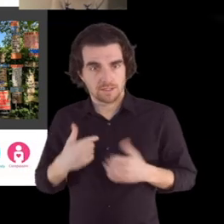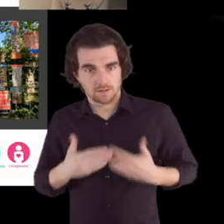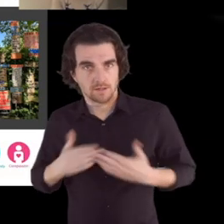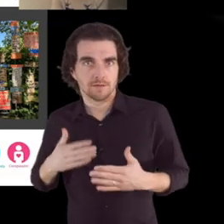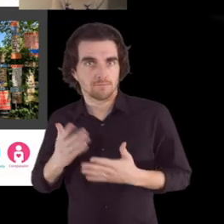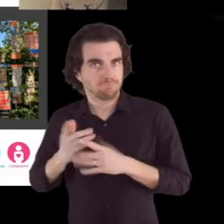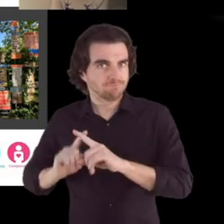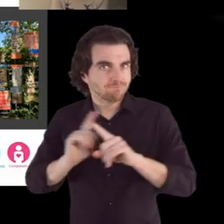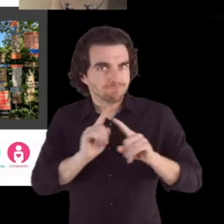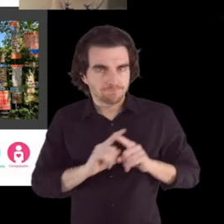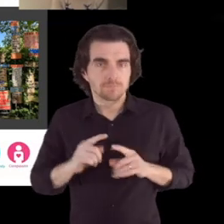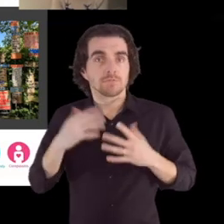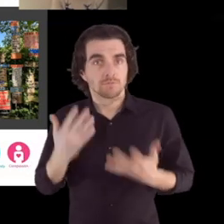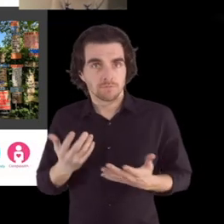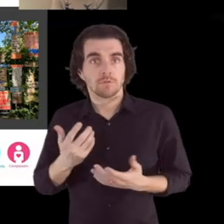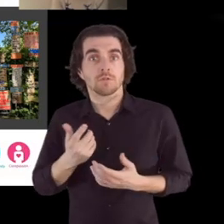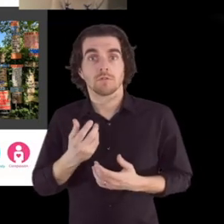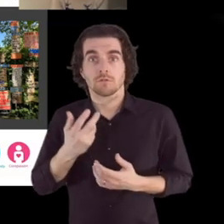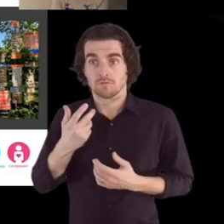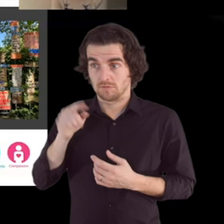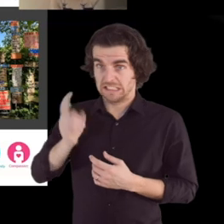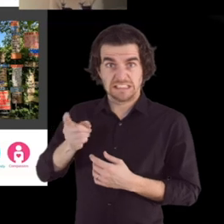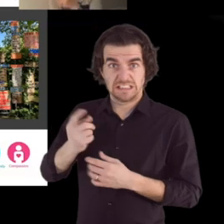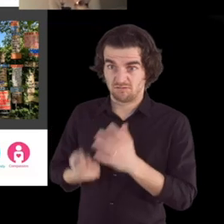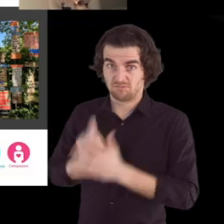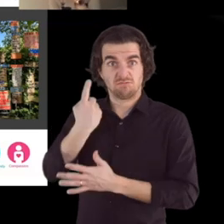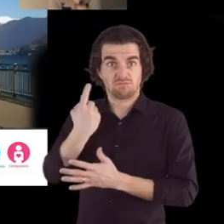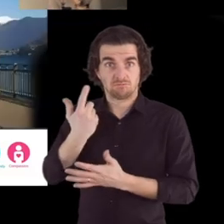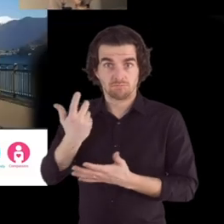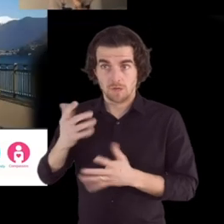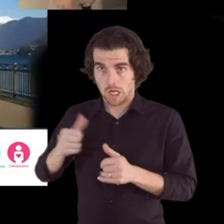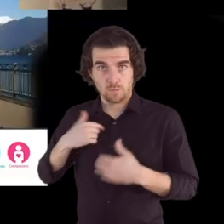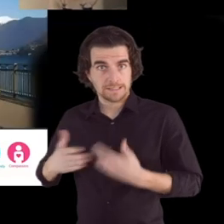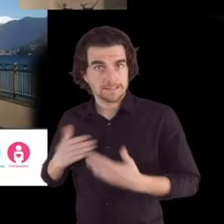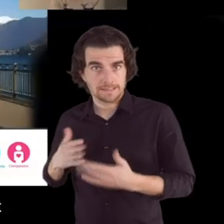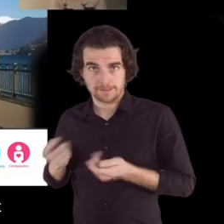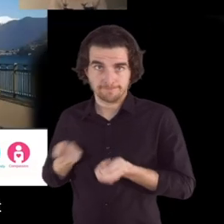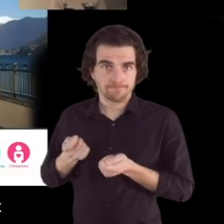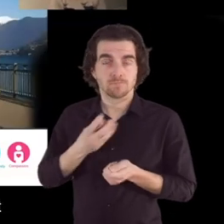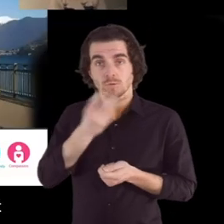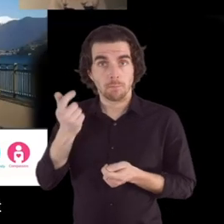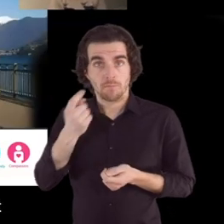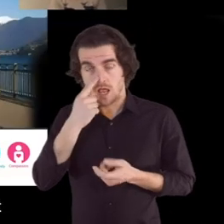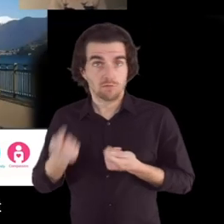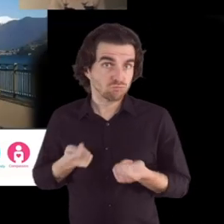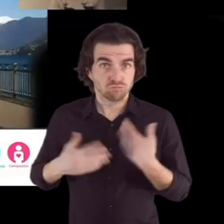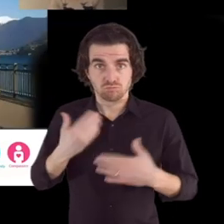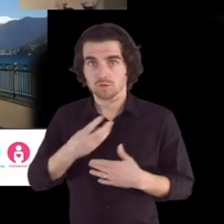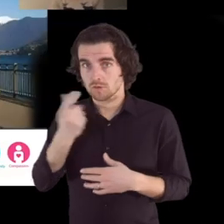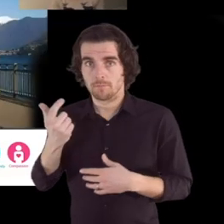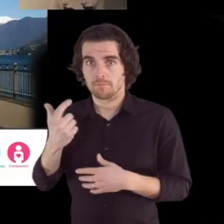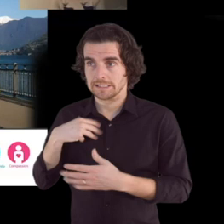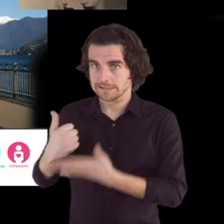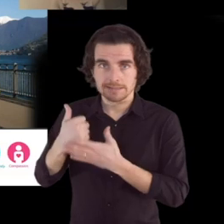with the situation. And of course, the nature and severity of the situation itself. So this is some ways of coping that are deemed